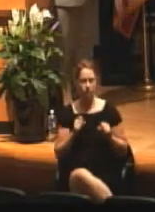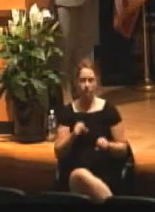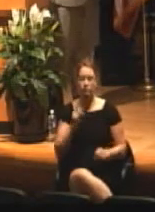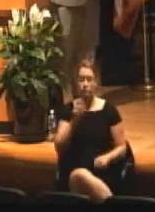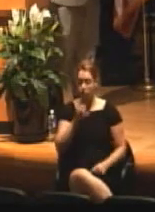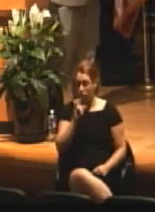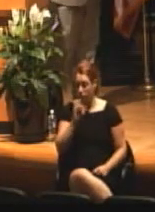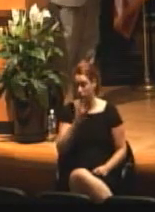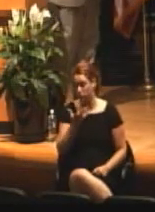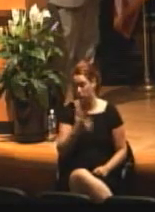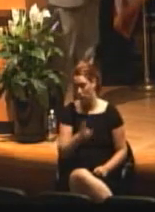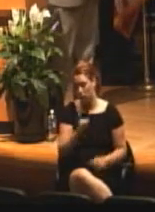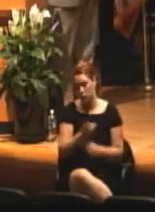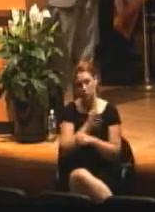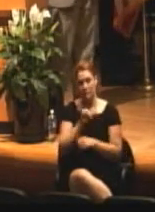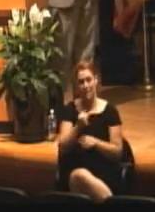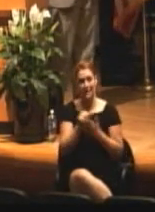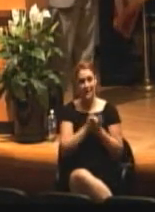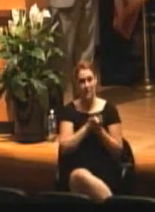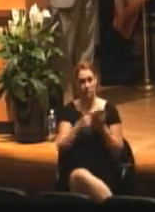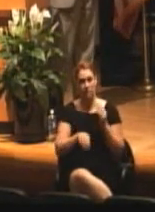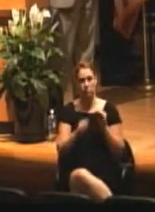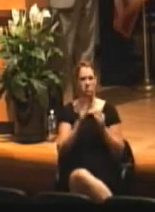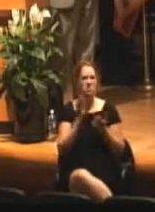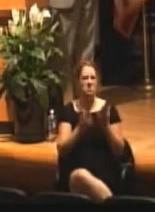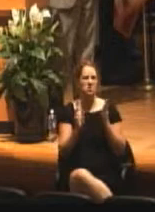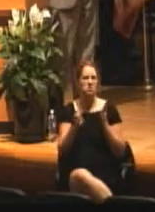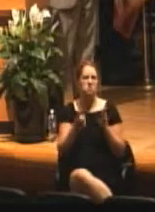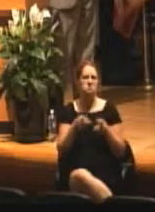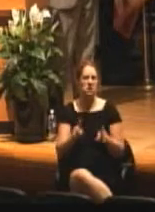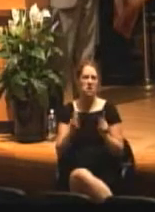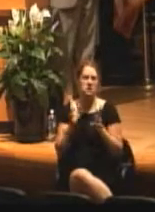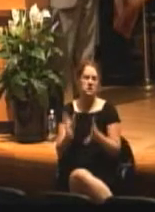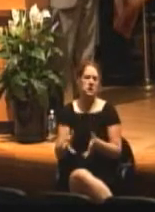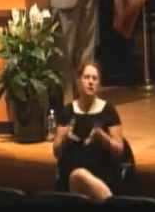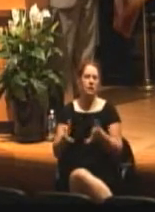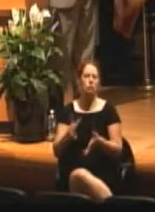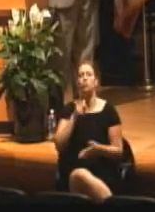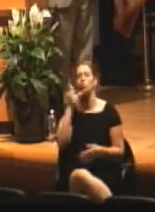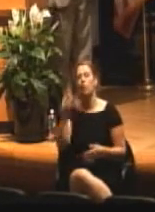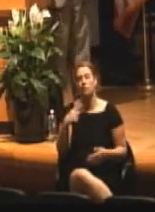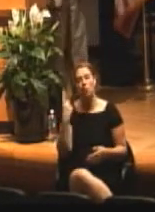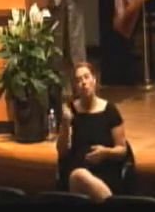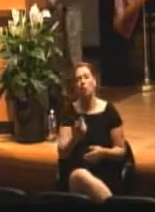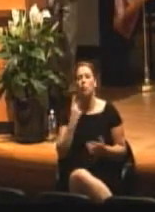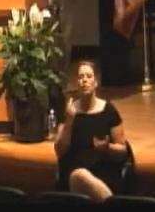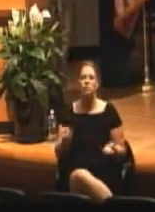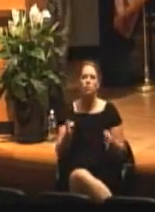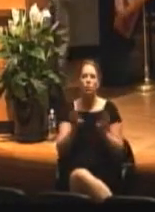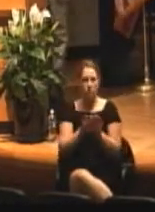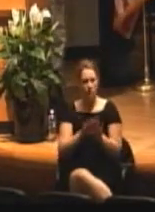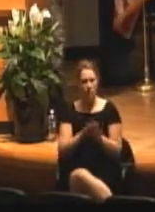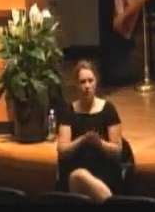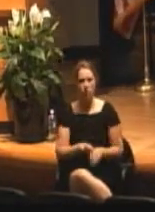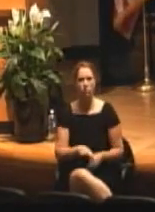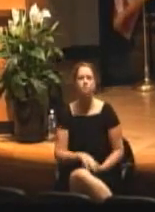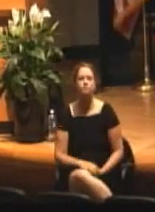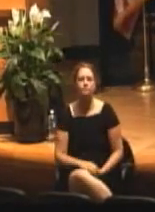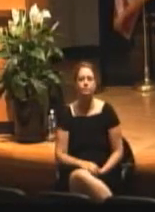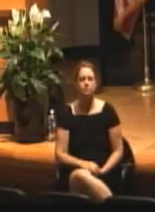anymore, maybe potentially just let it sit there if it's not costing anything. You don't have to always close it out, because you'll still get a little bit of a rating off of